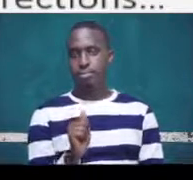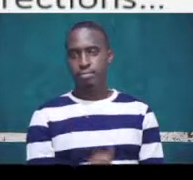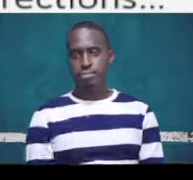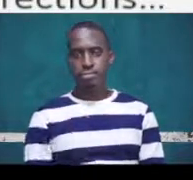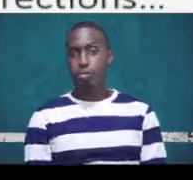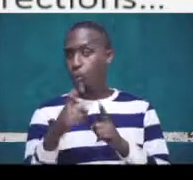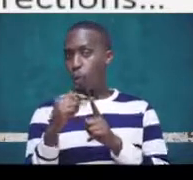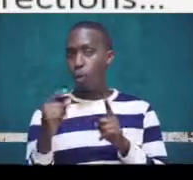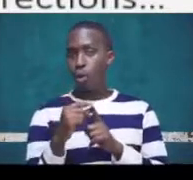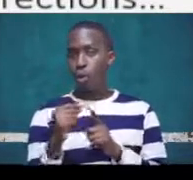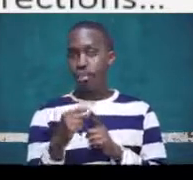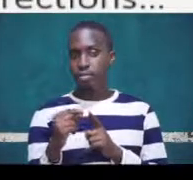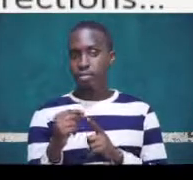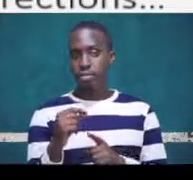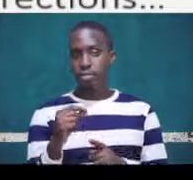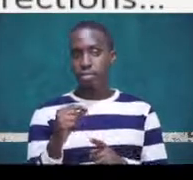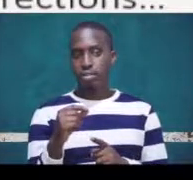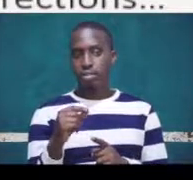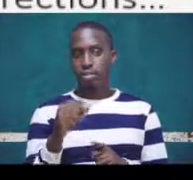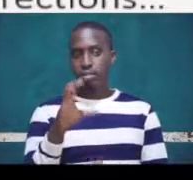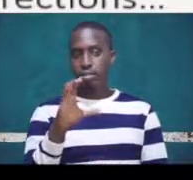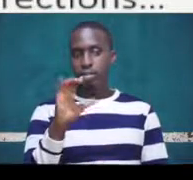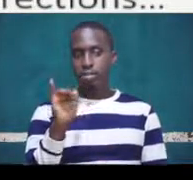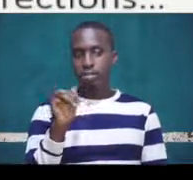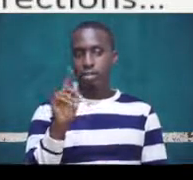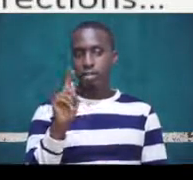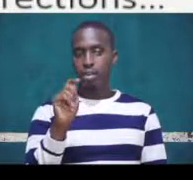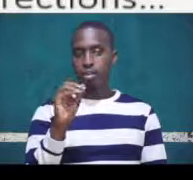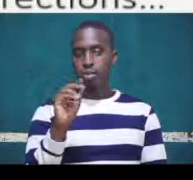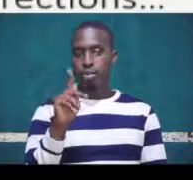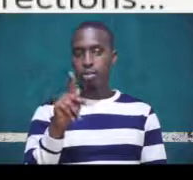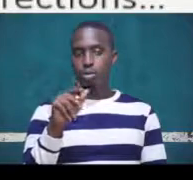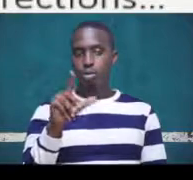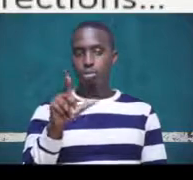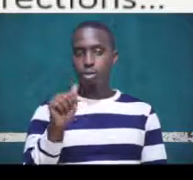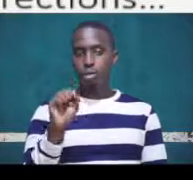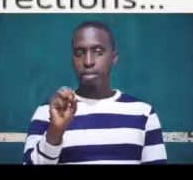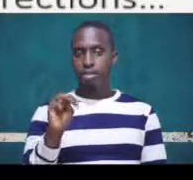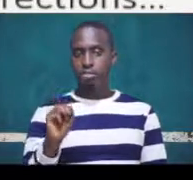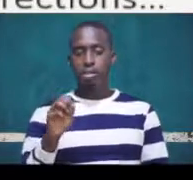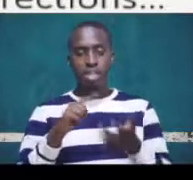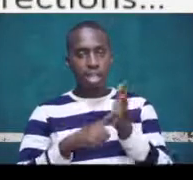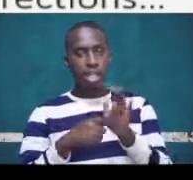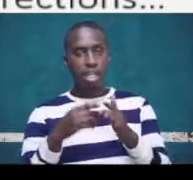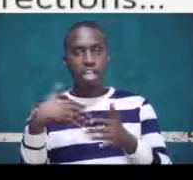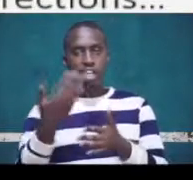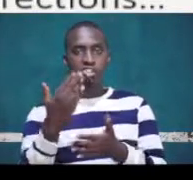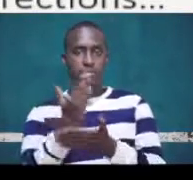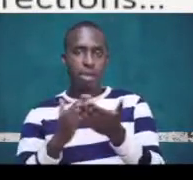The word cytoplasm and the nucleus is a clear indication of where each part takes place.